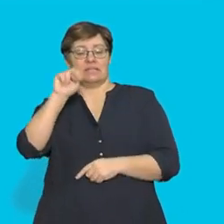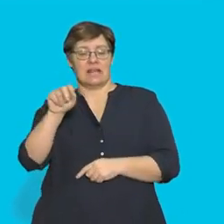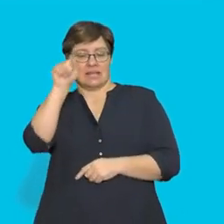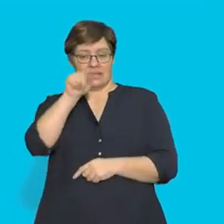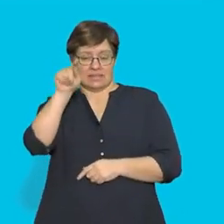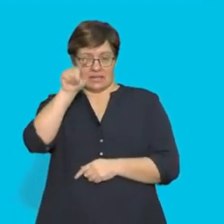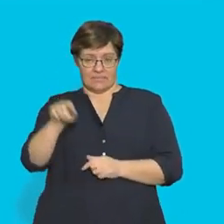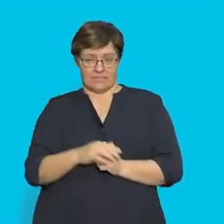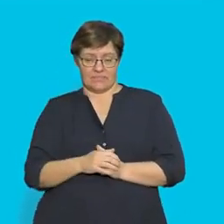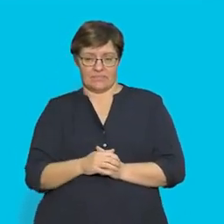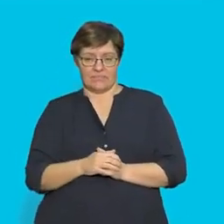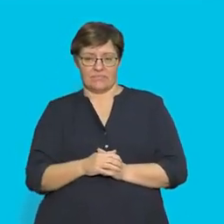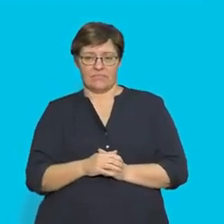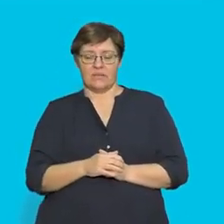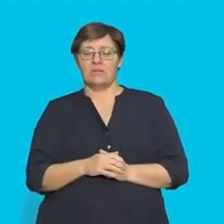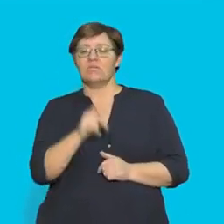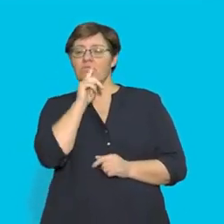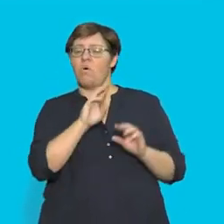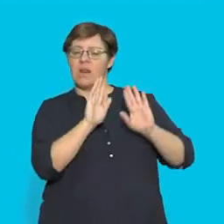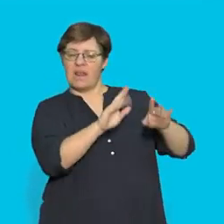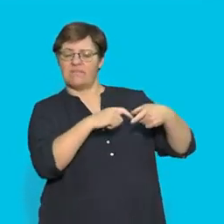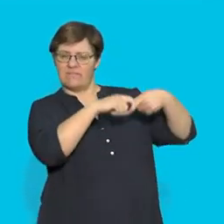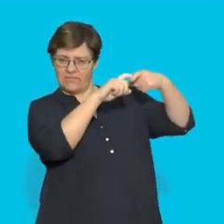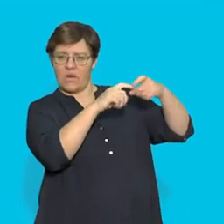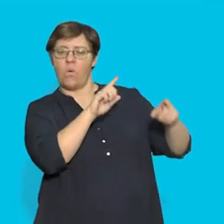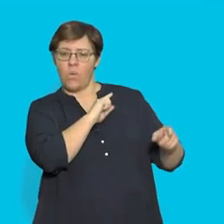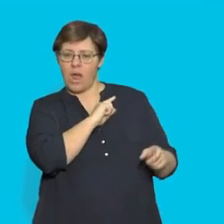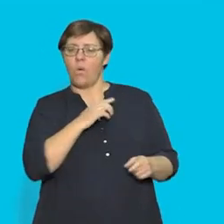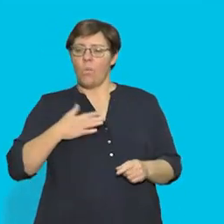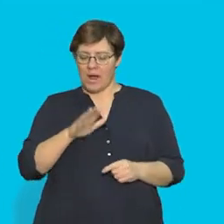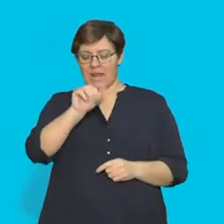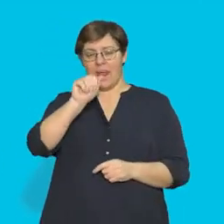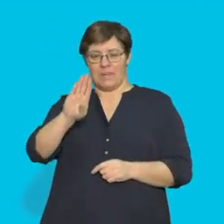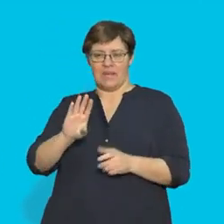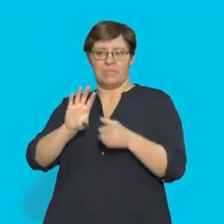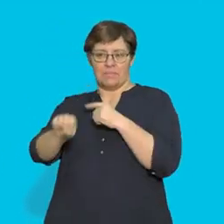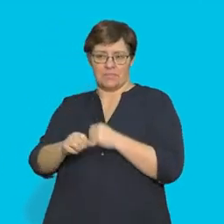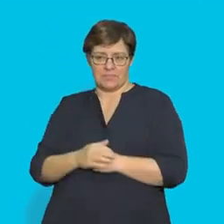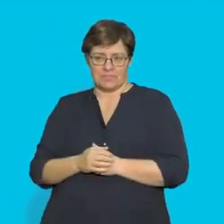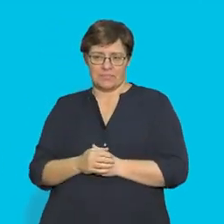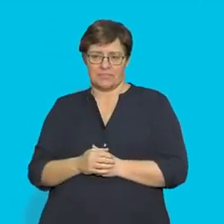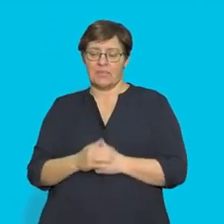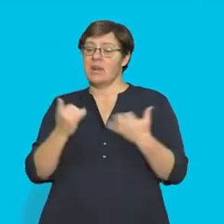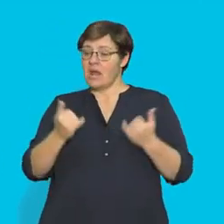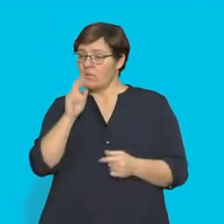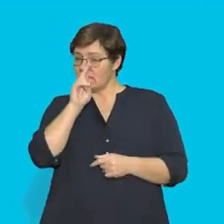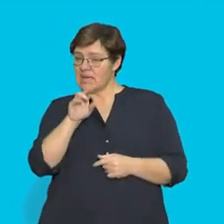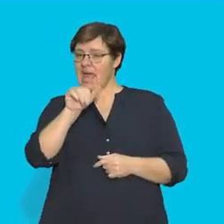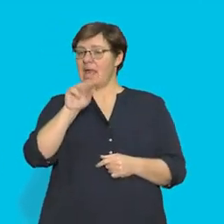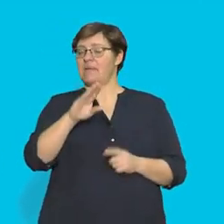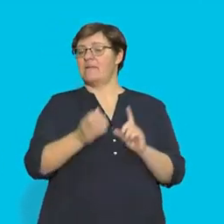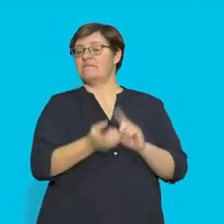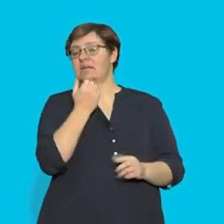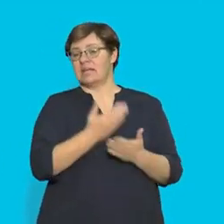AB times tan of theta. Now remember, we're going to leave this for a bit because we know we want to find AD. We're going to see if we can now